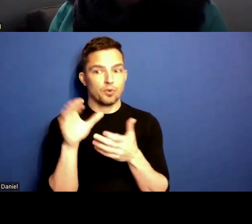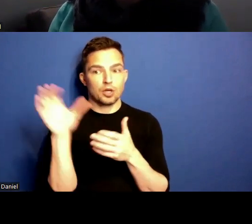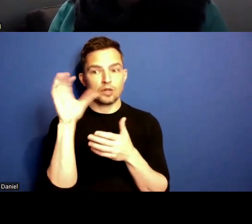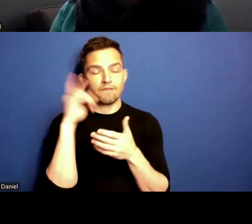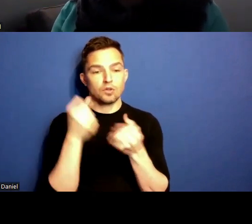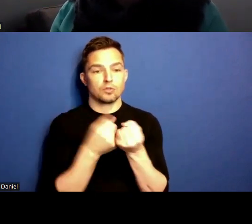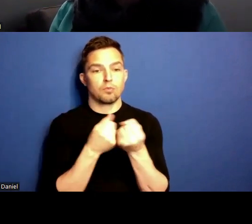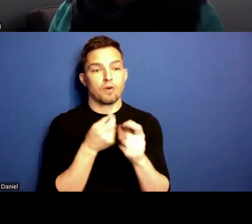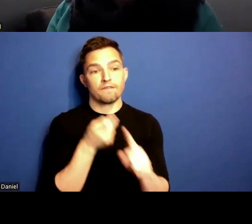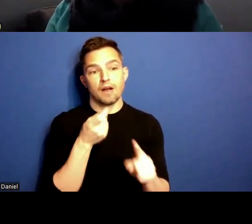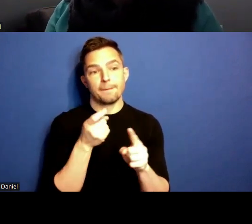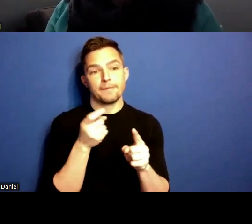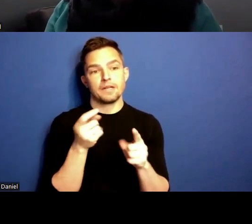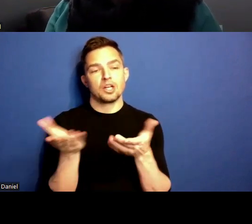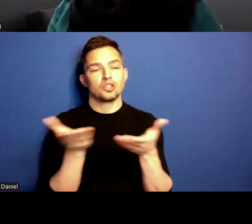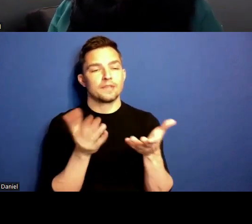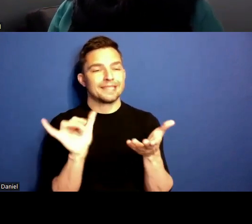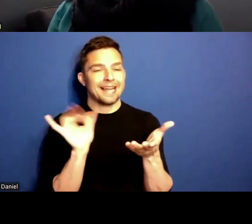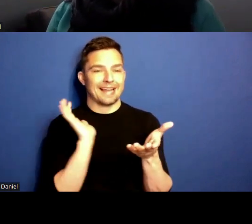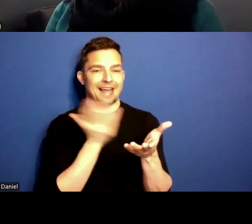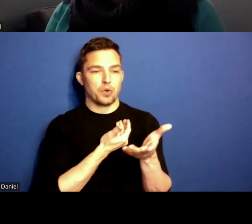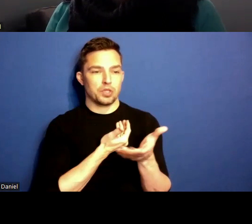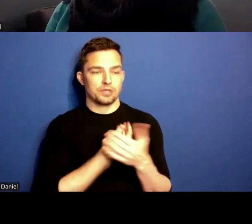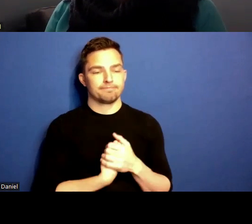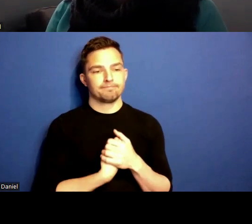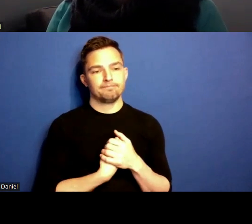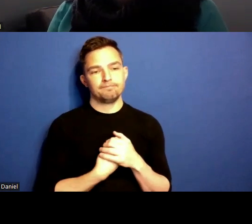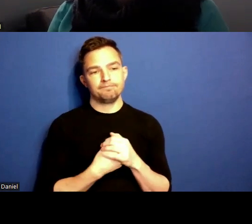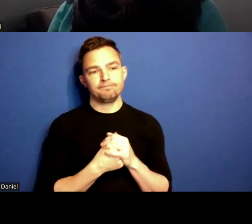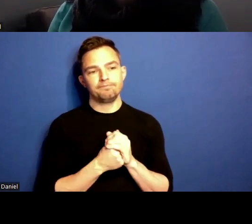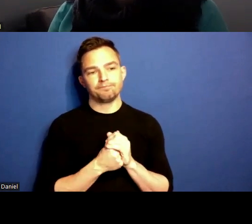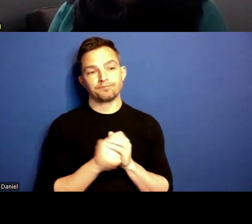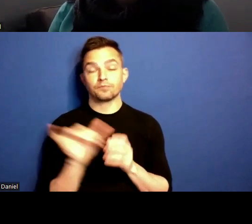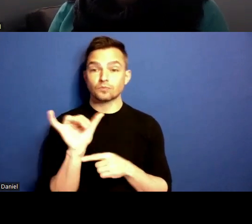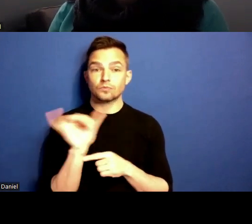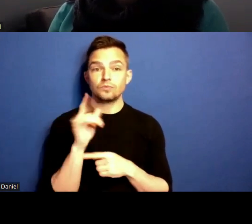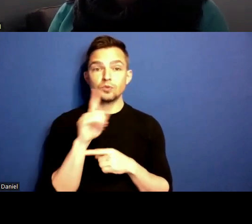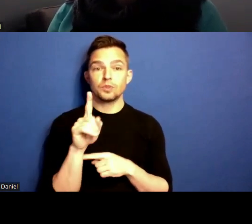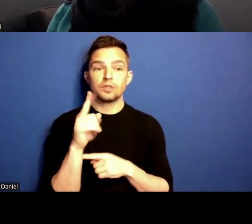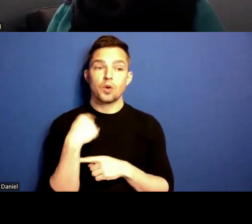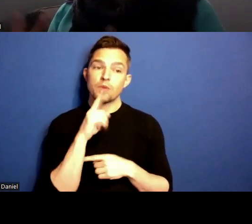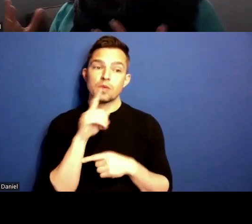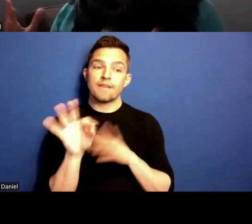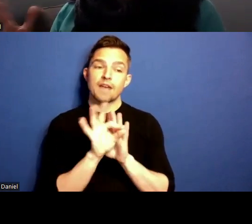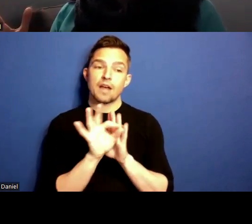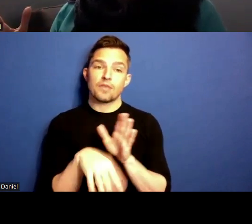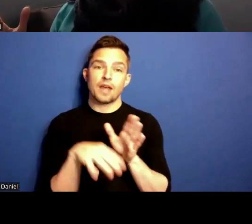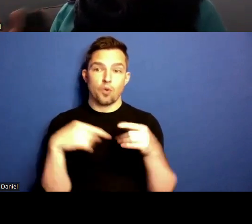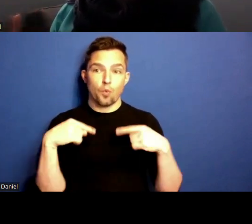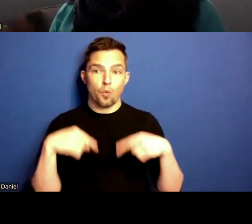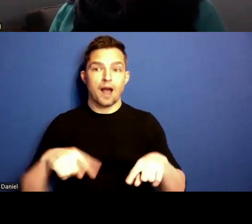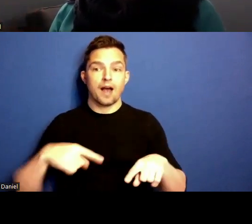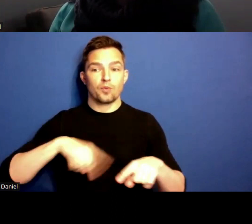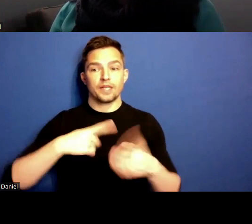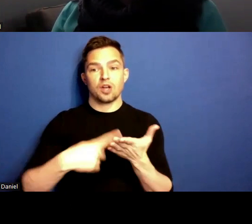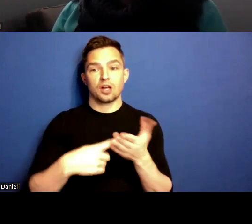support from a service like ours. We also really found that as we talked